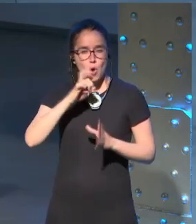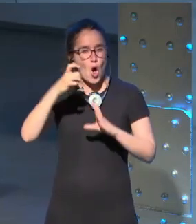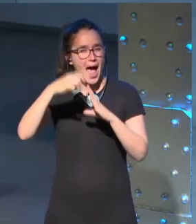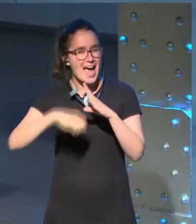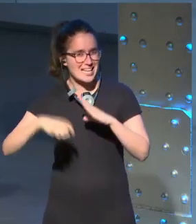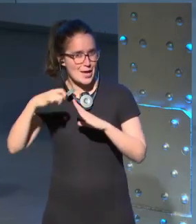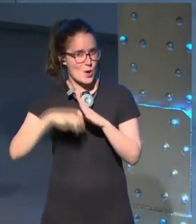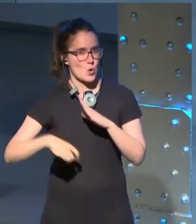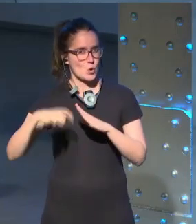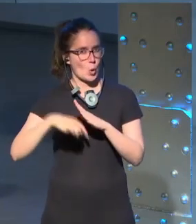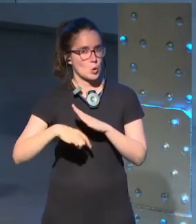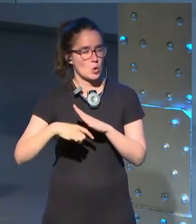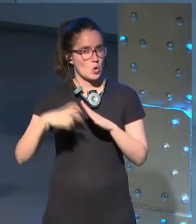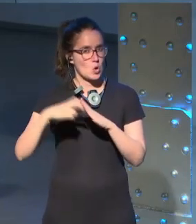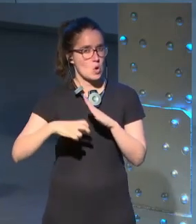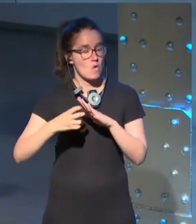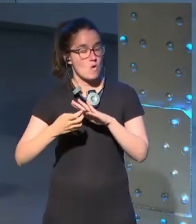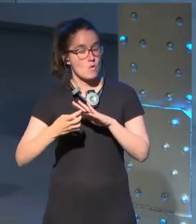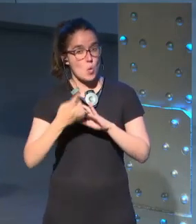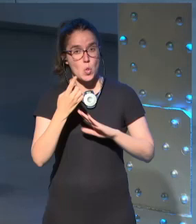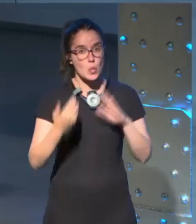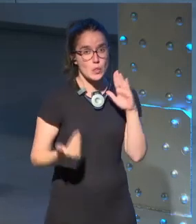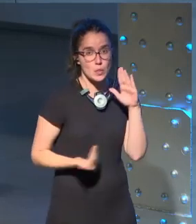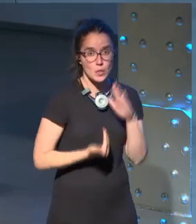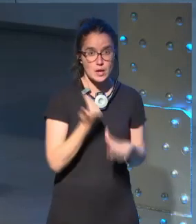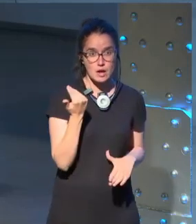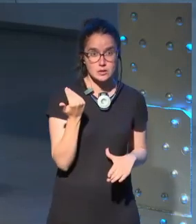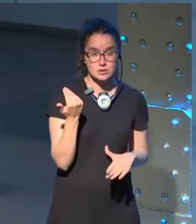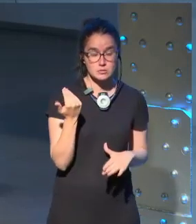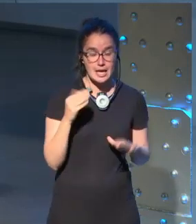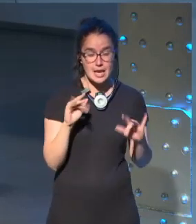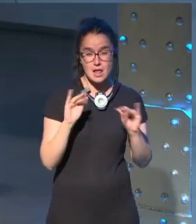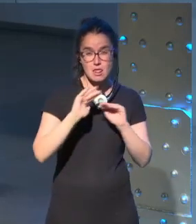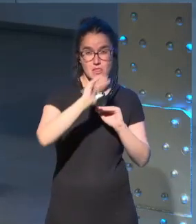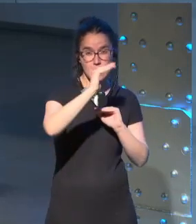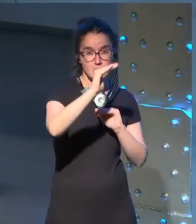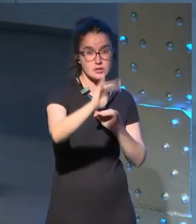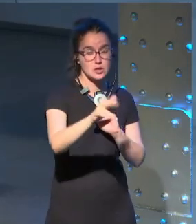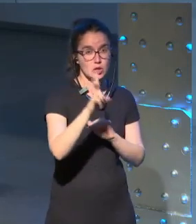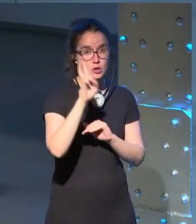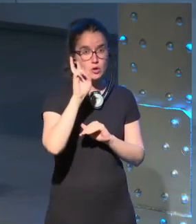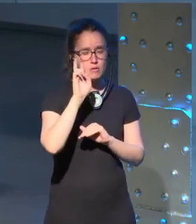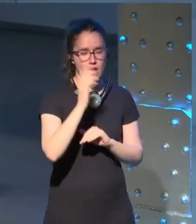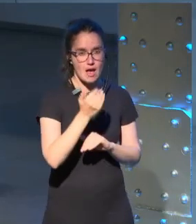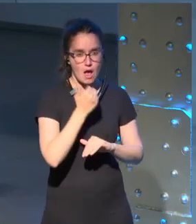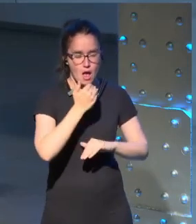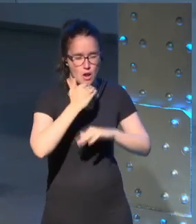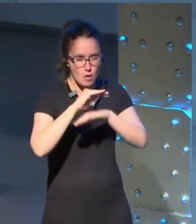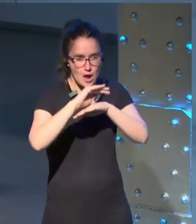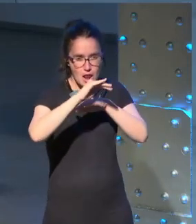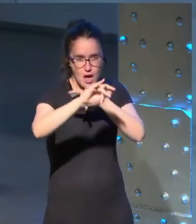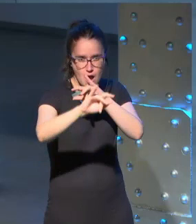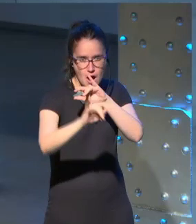desert and sees a little thing sticking out of the sand. And okay, see,